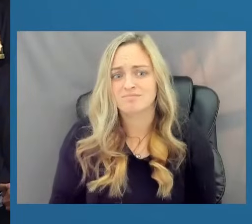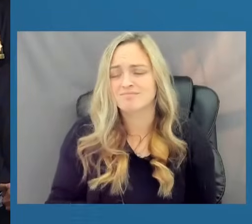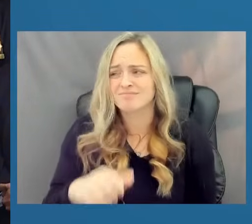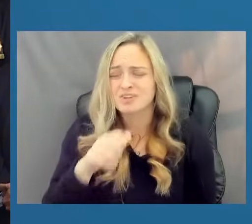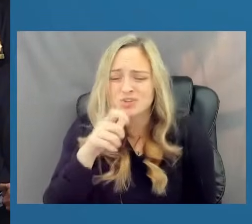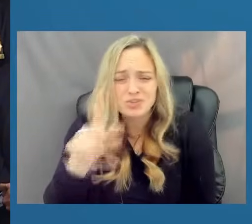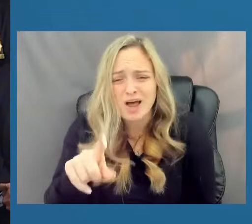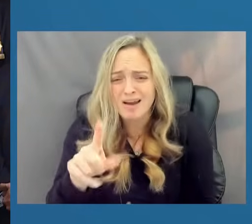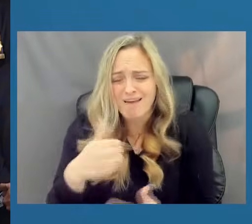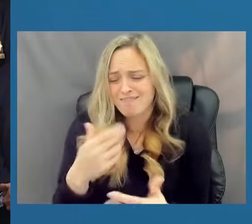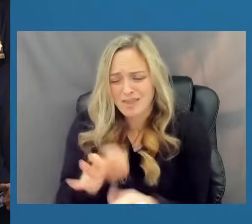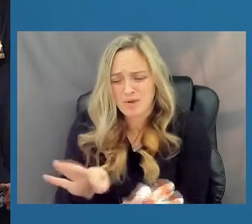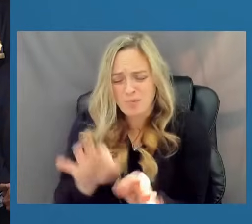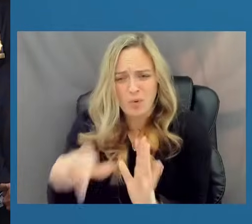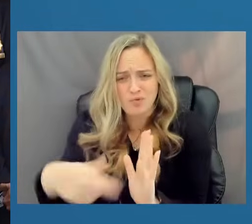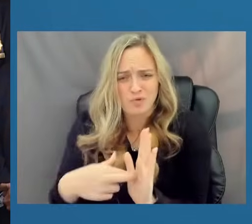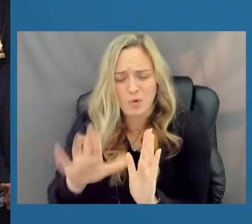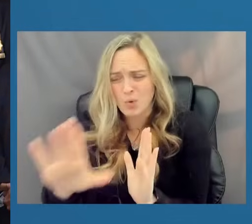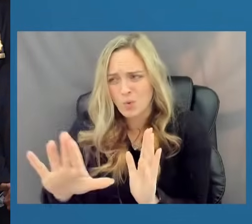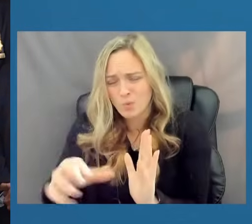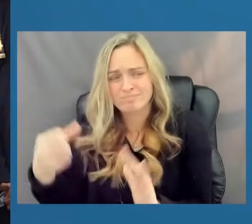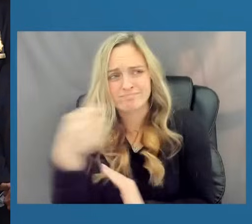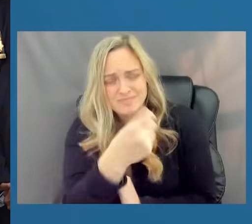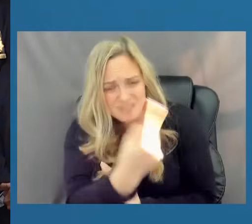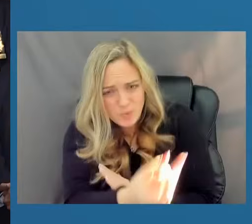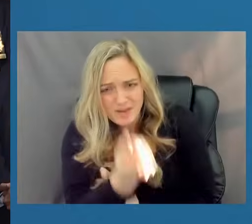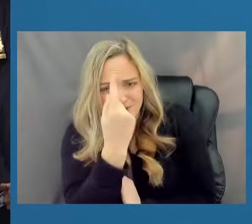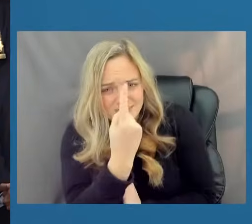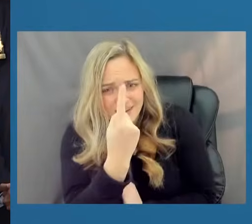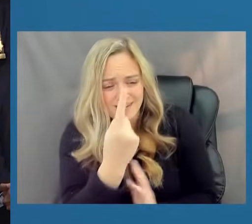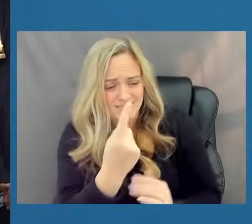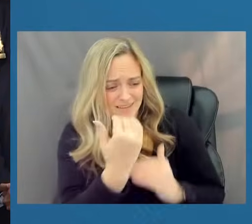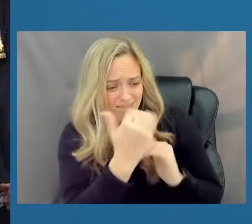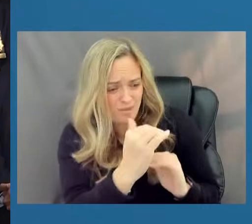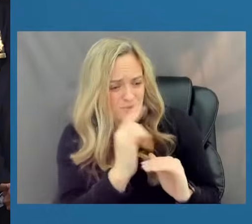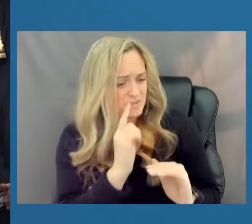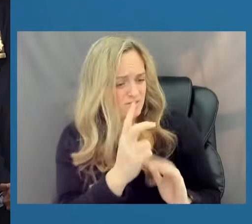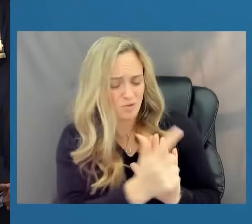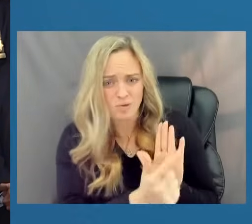important role. Put someone in there who understands the boundaries of the laws.